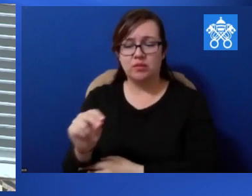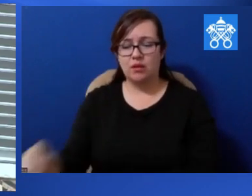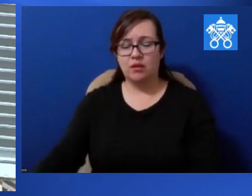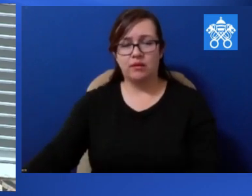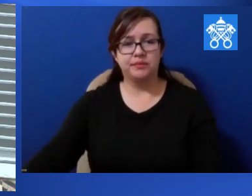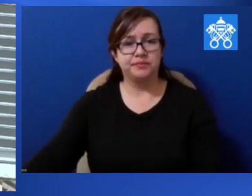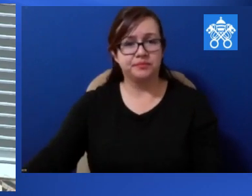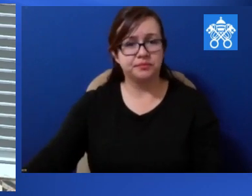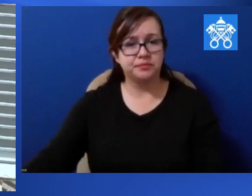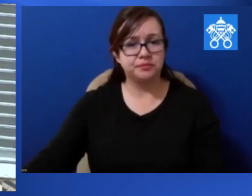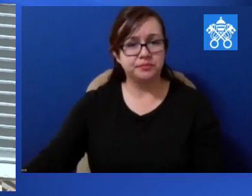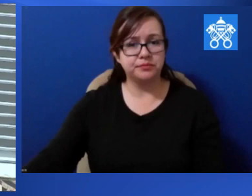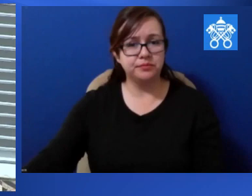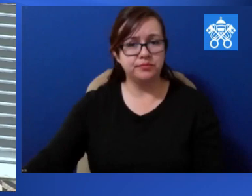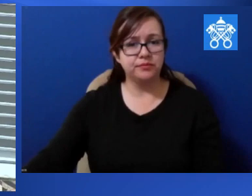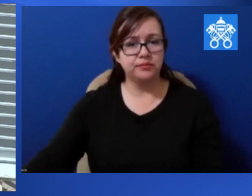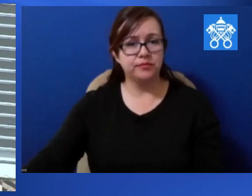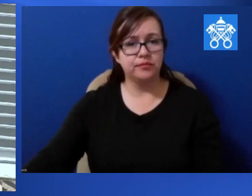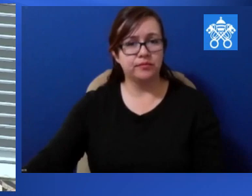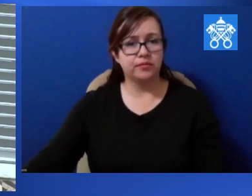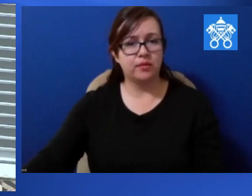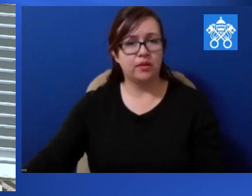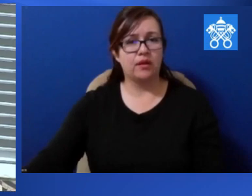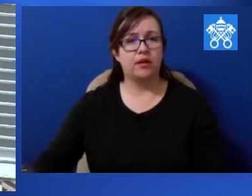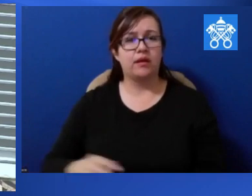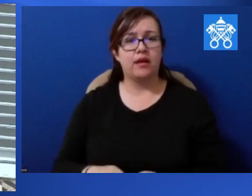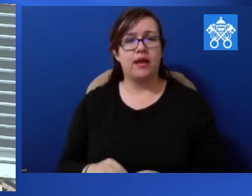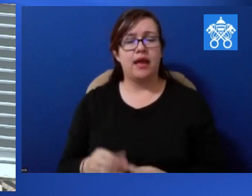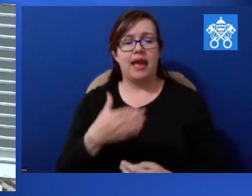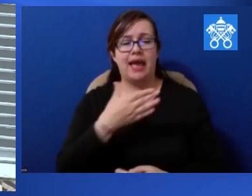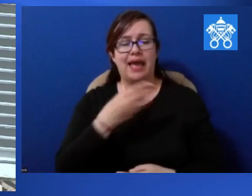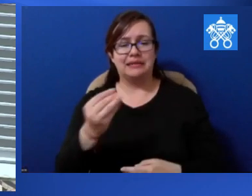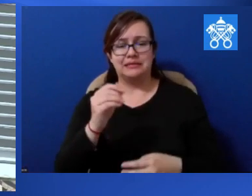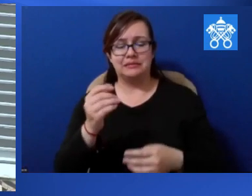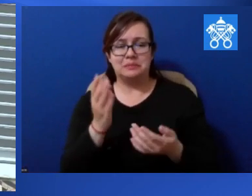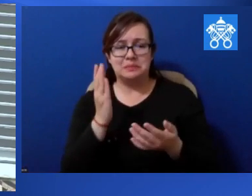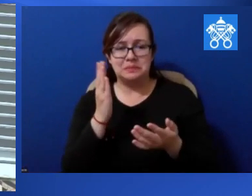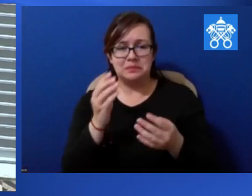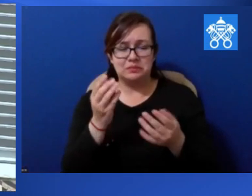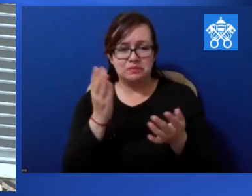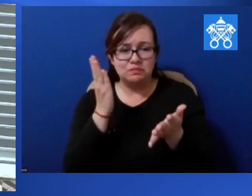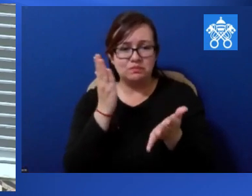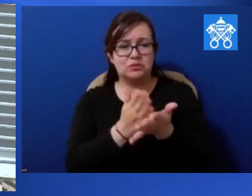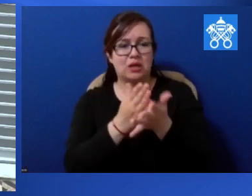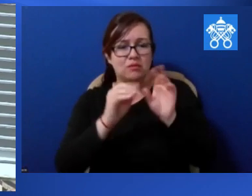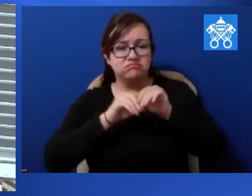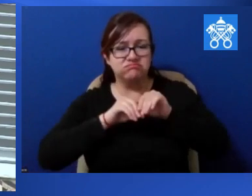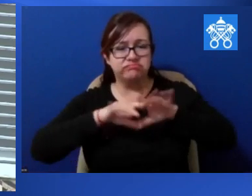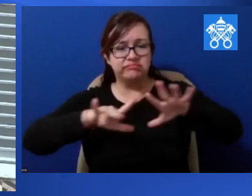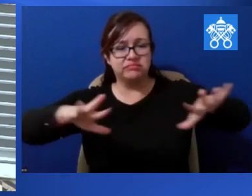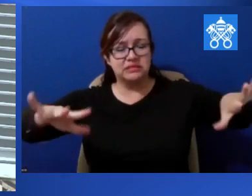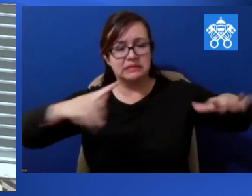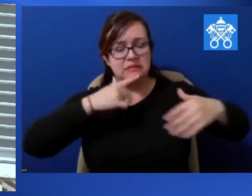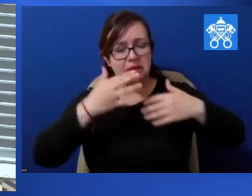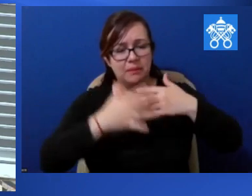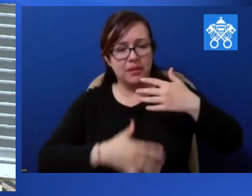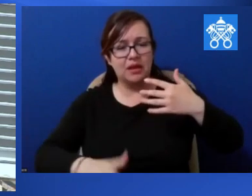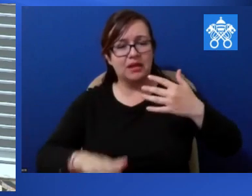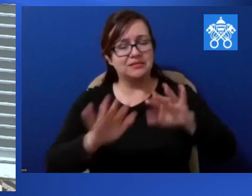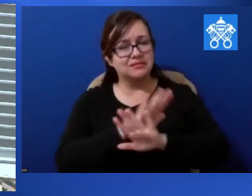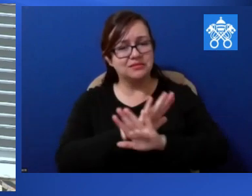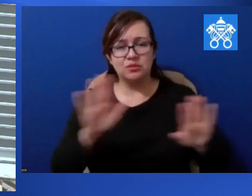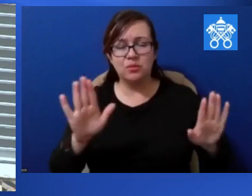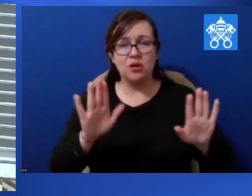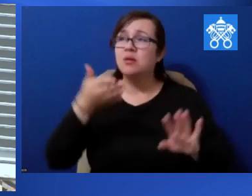of the aqua of the water, may it never be bloodied more for these accidents. May God give us